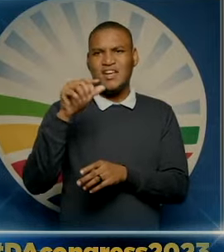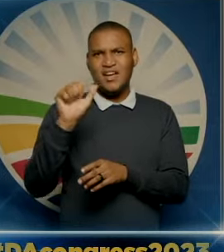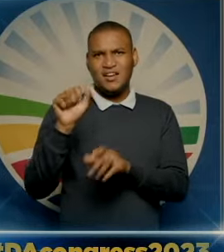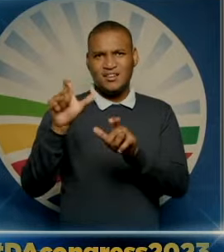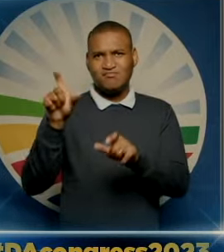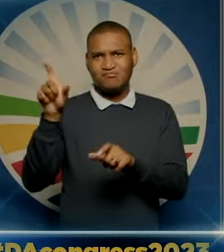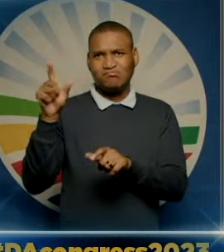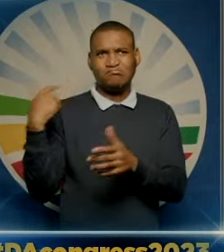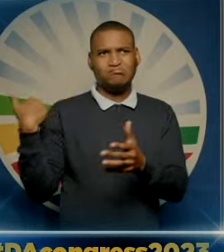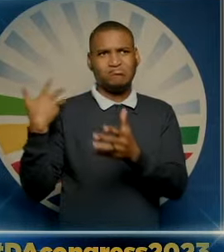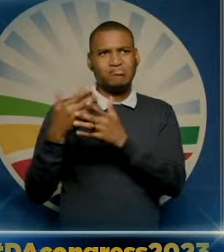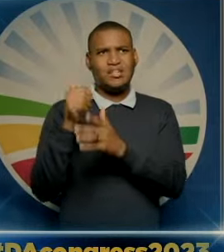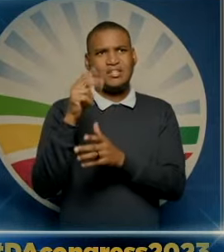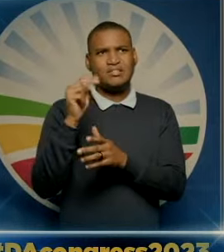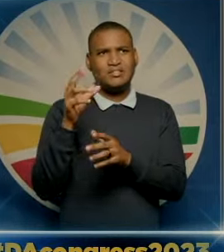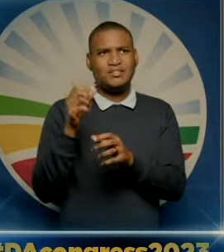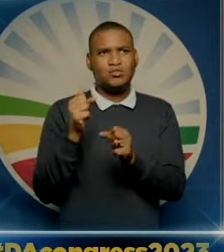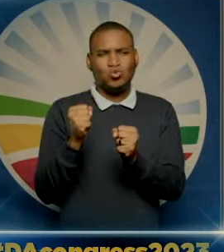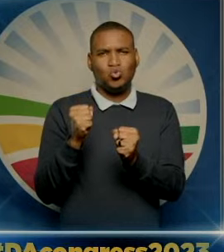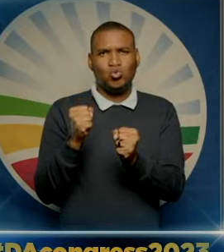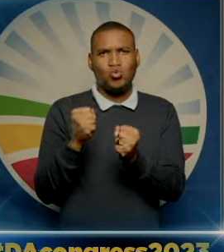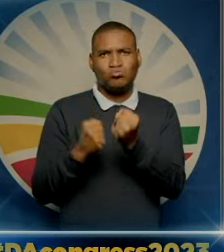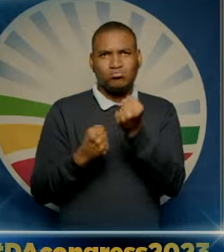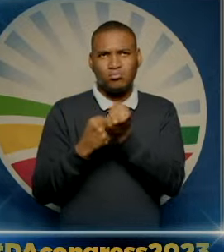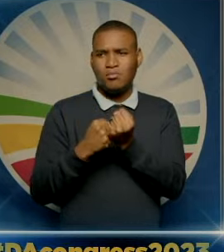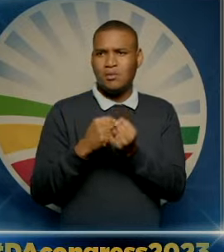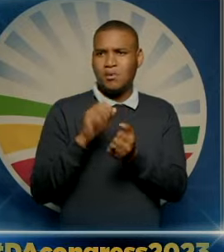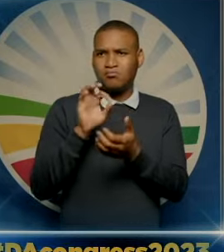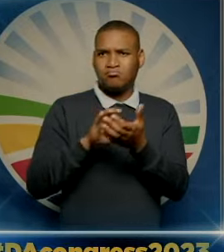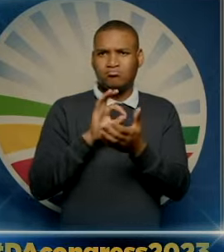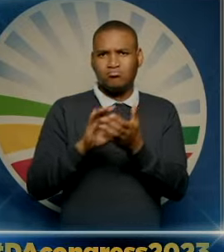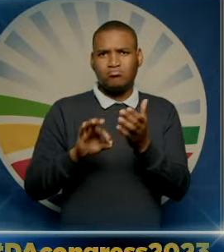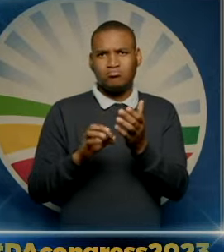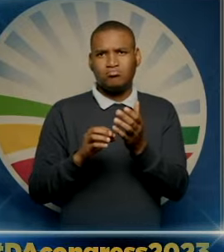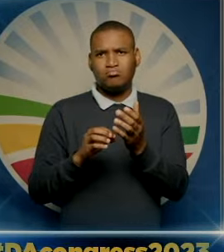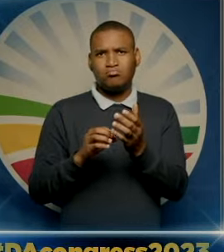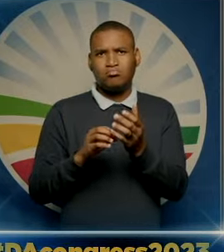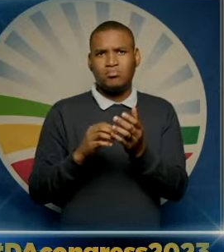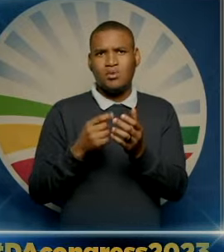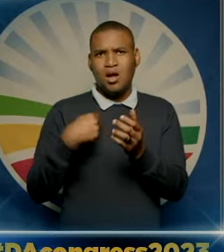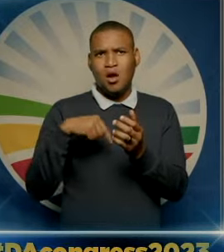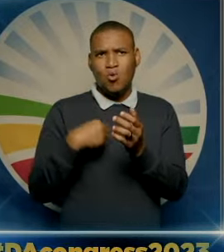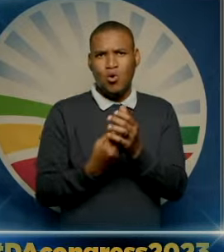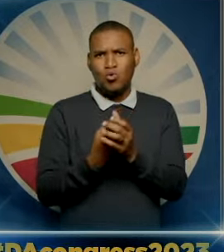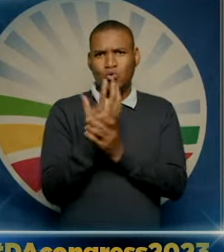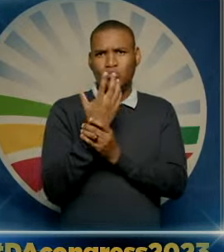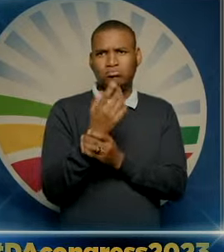ANC stronghold, but in that by-election, our growth was recorded over